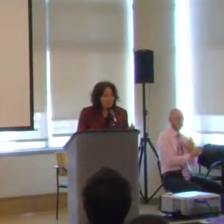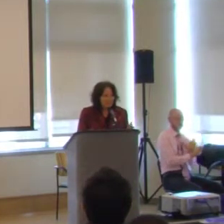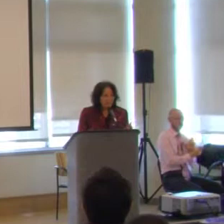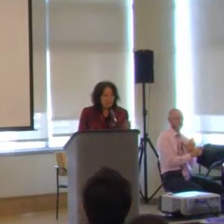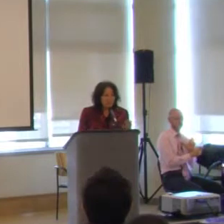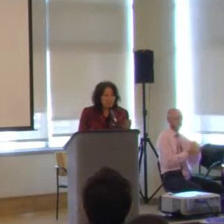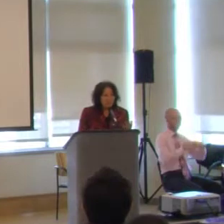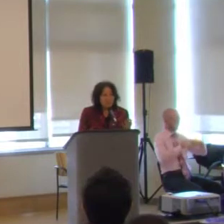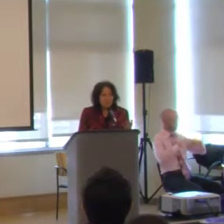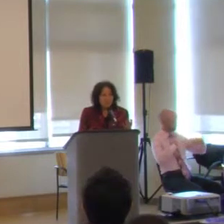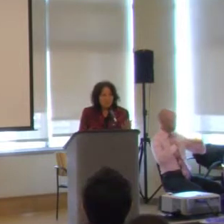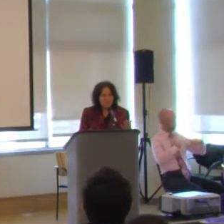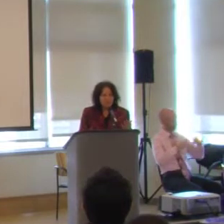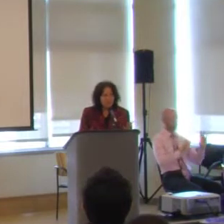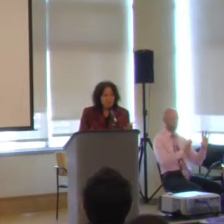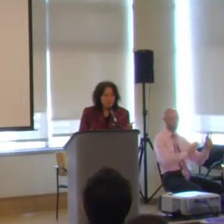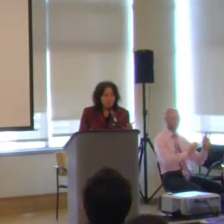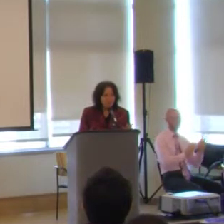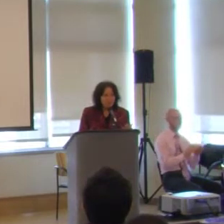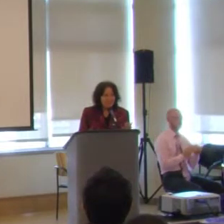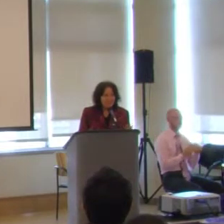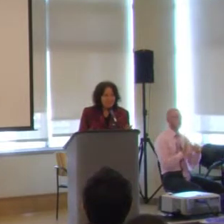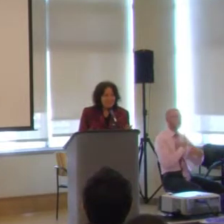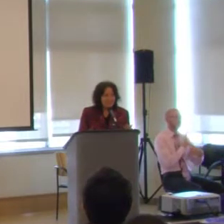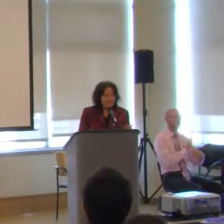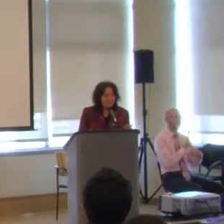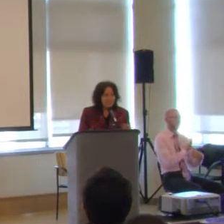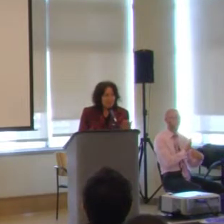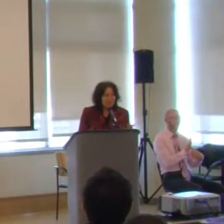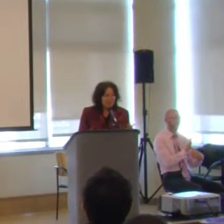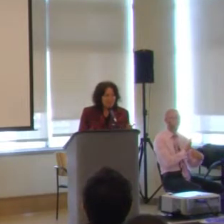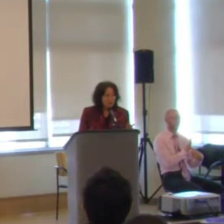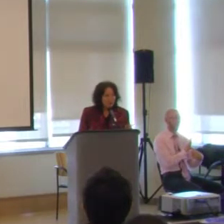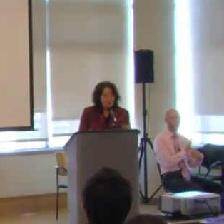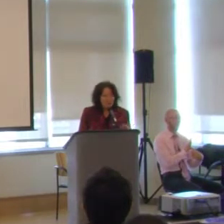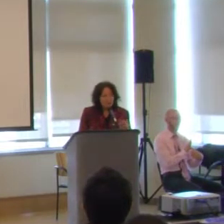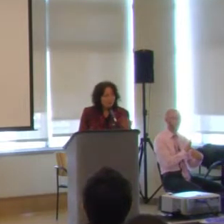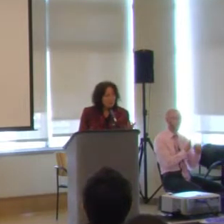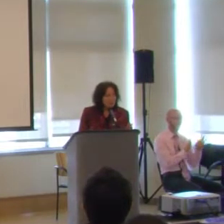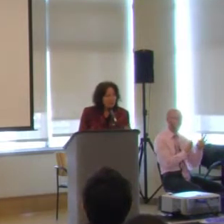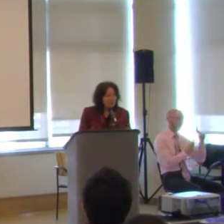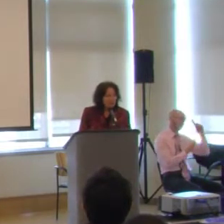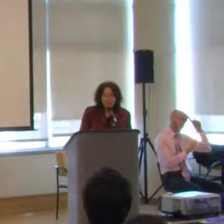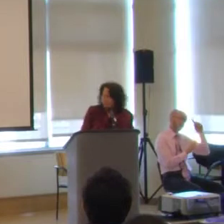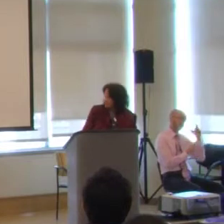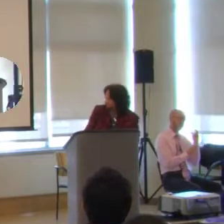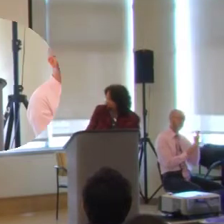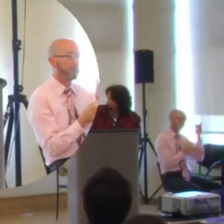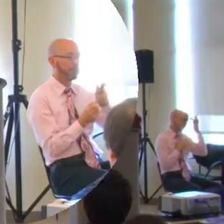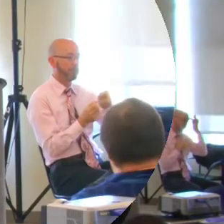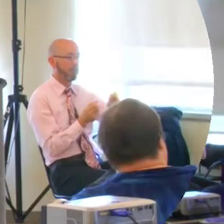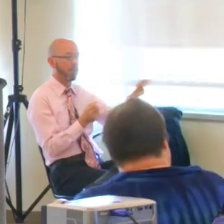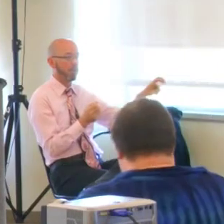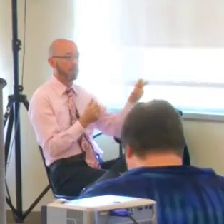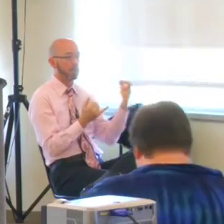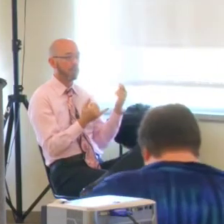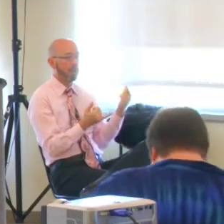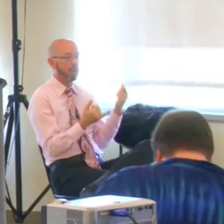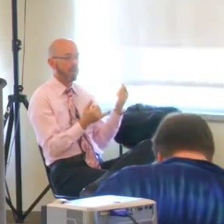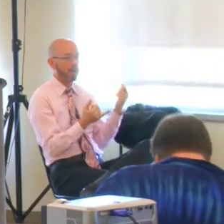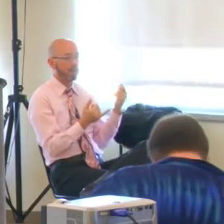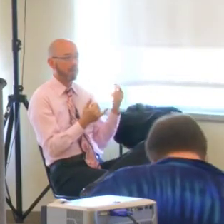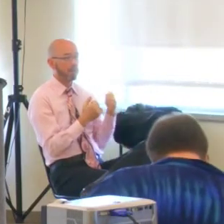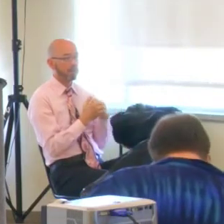the idea that just because somebody is symptomatic they can't manage is totally incorrect. Let me say